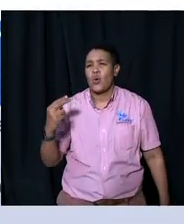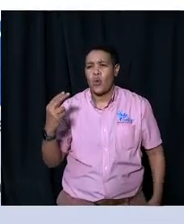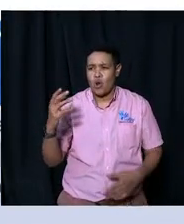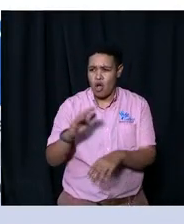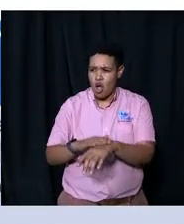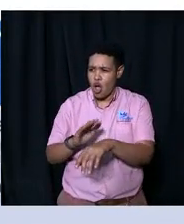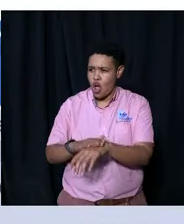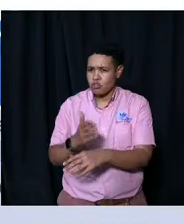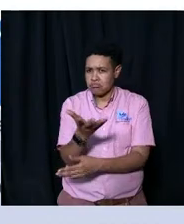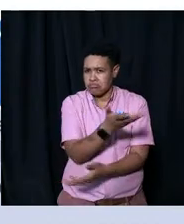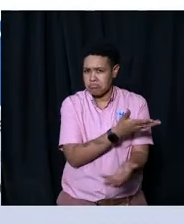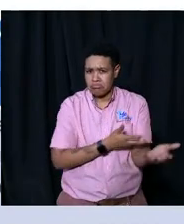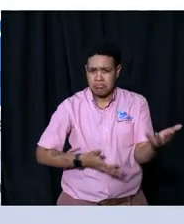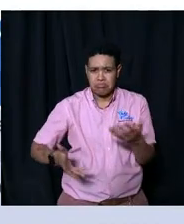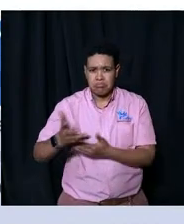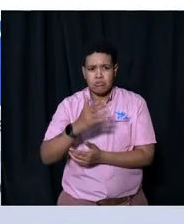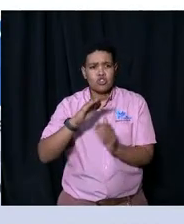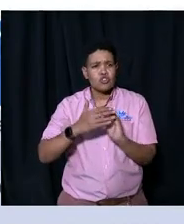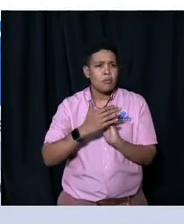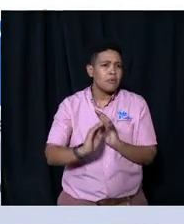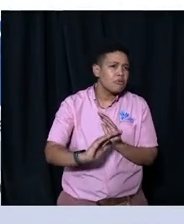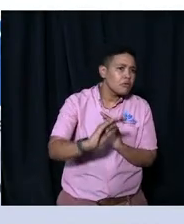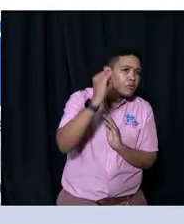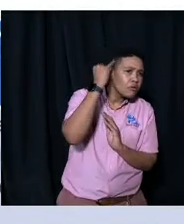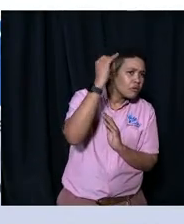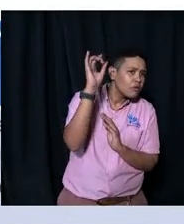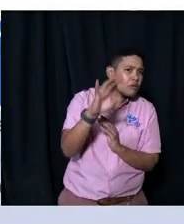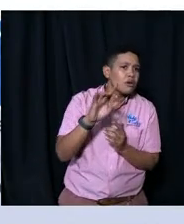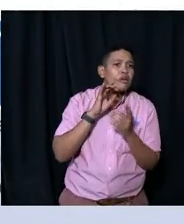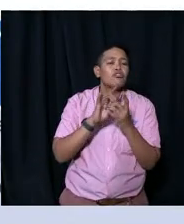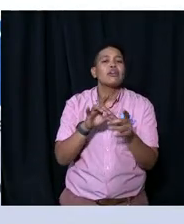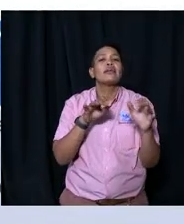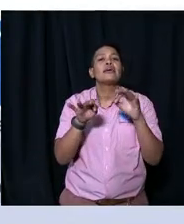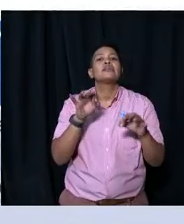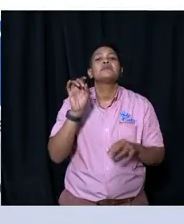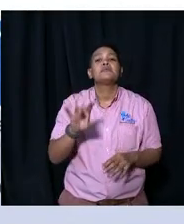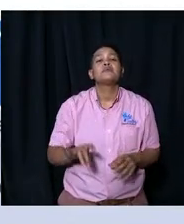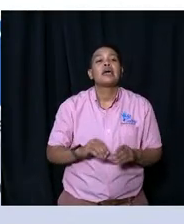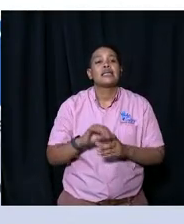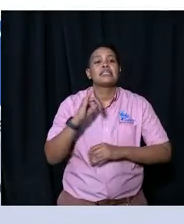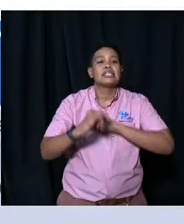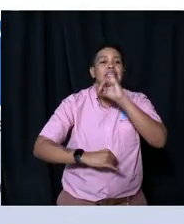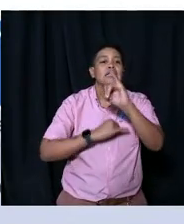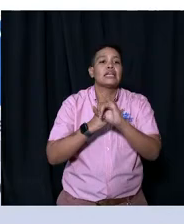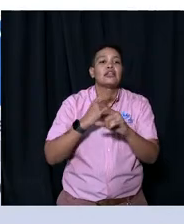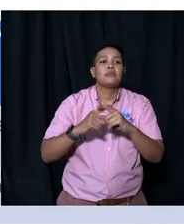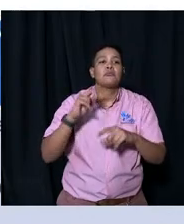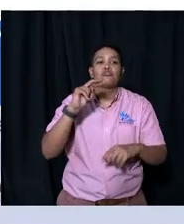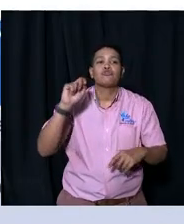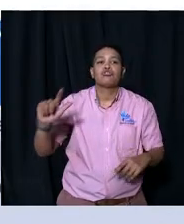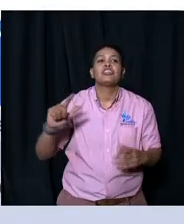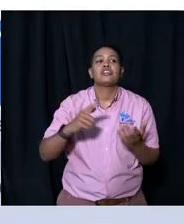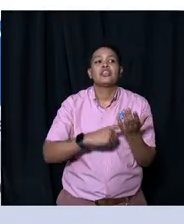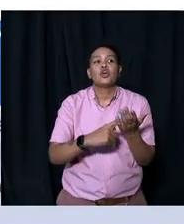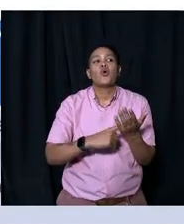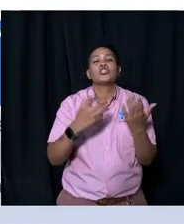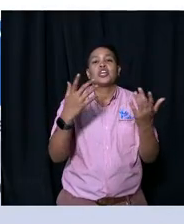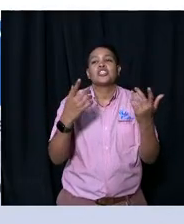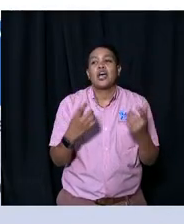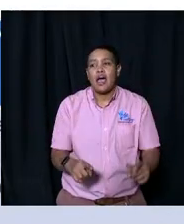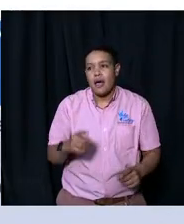to inform Jamaica's positions, which are articulated at these international and regional climate change negotiations.